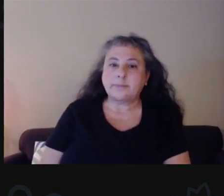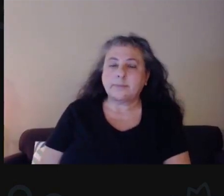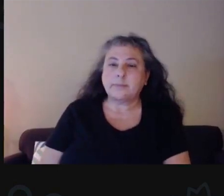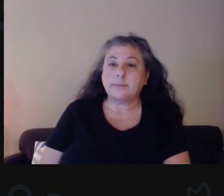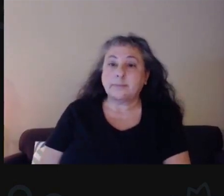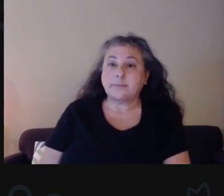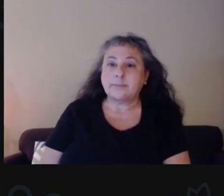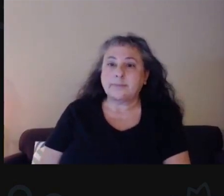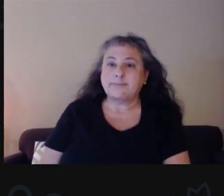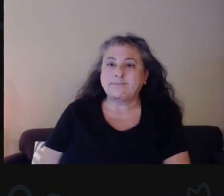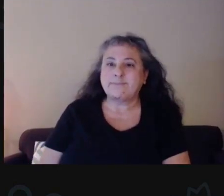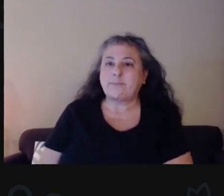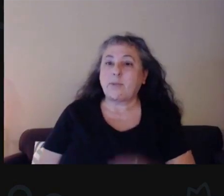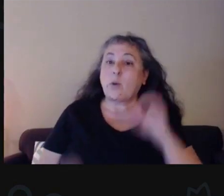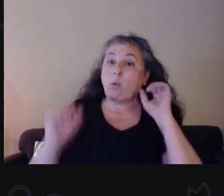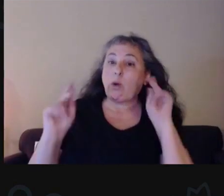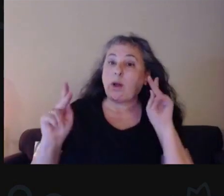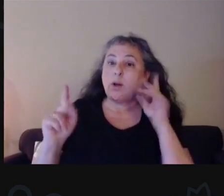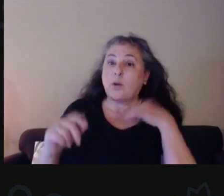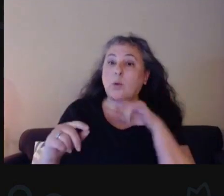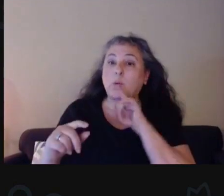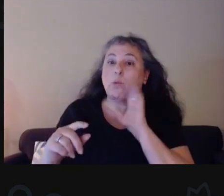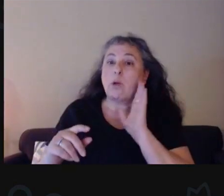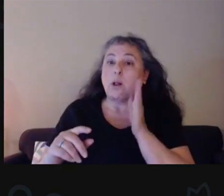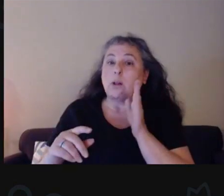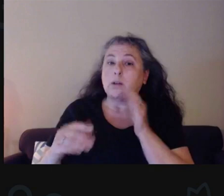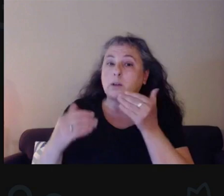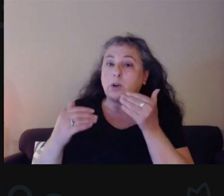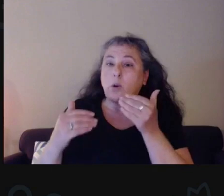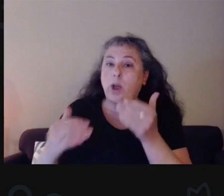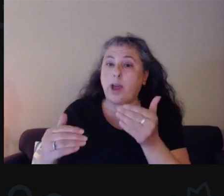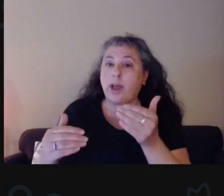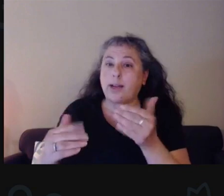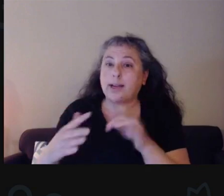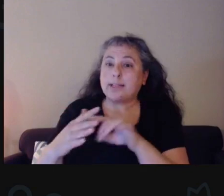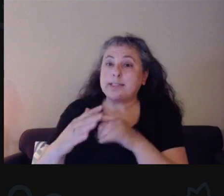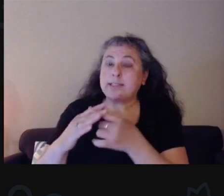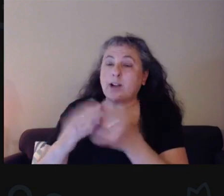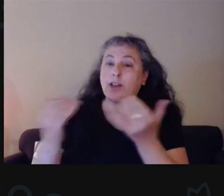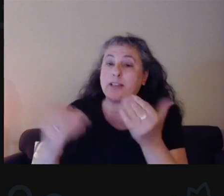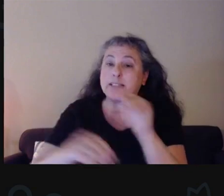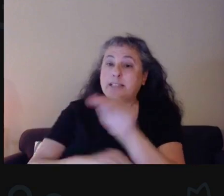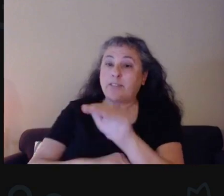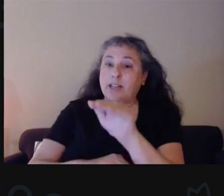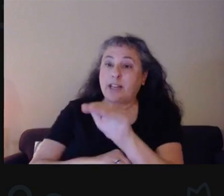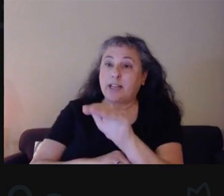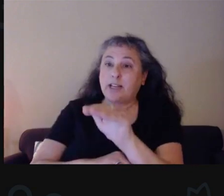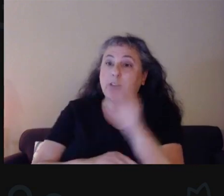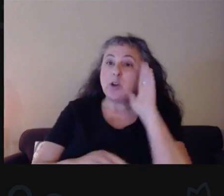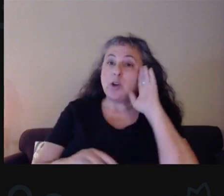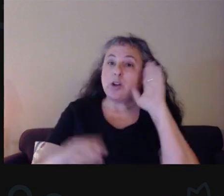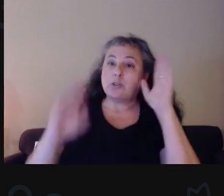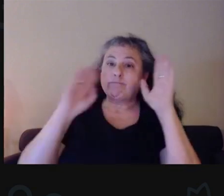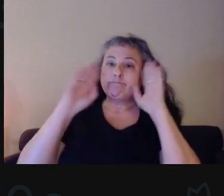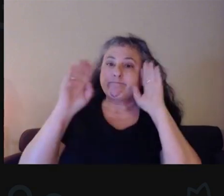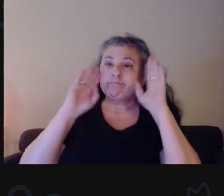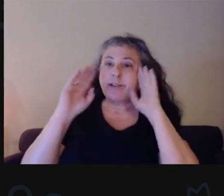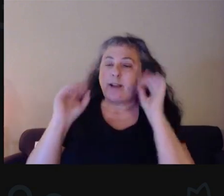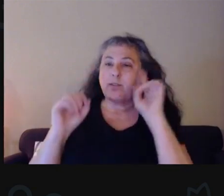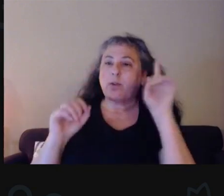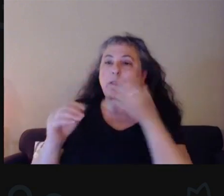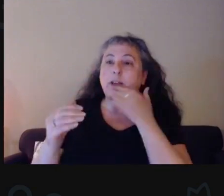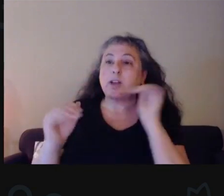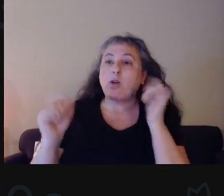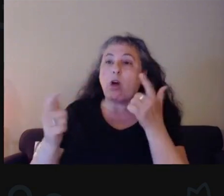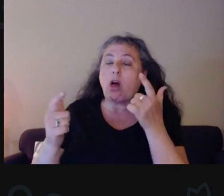Okay, we are going to go ahead and get started this evening. Good evening, everybody. Thank you all so